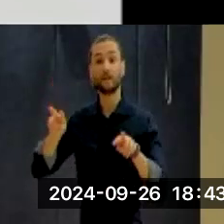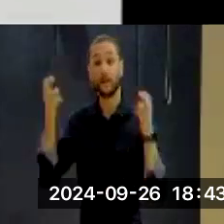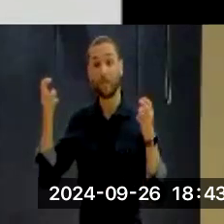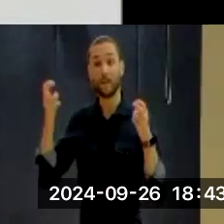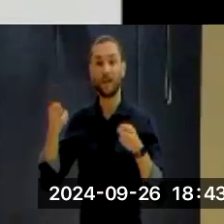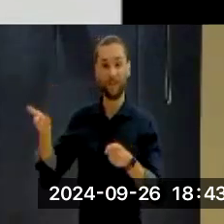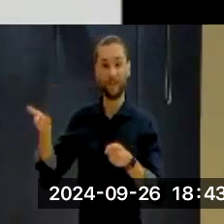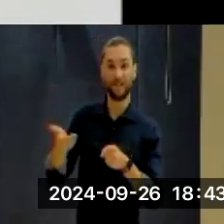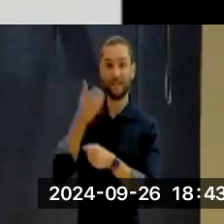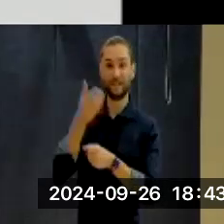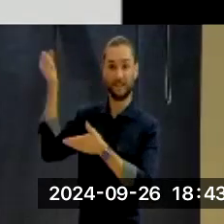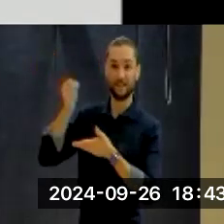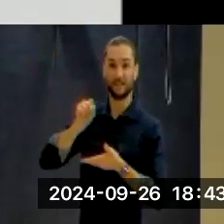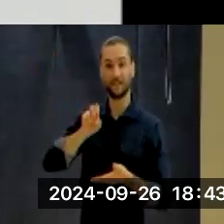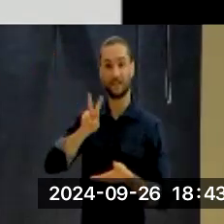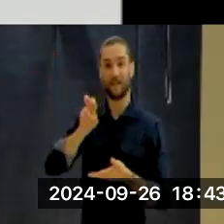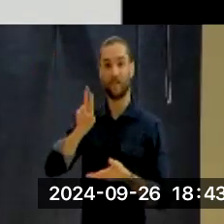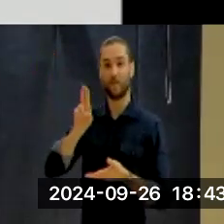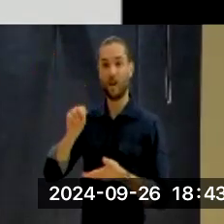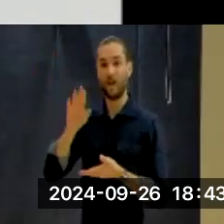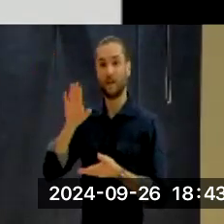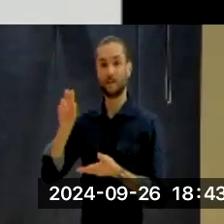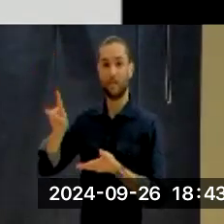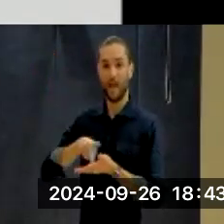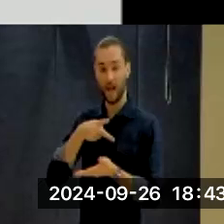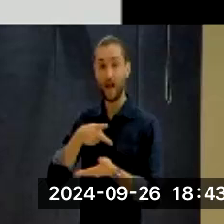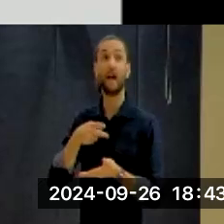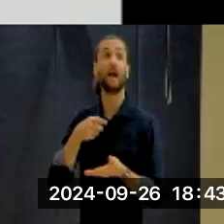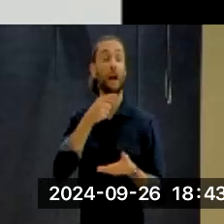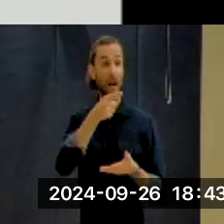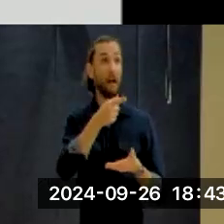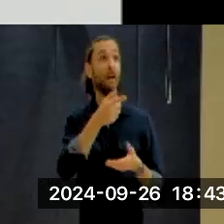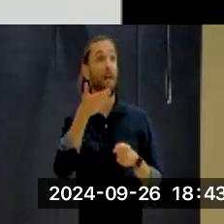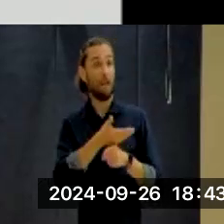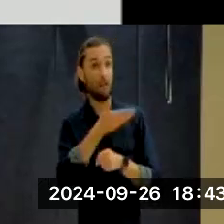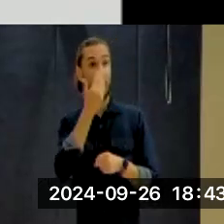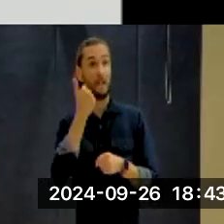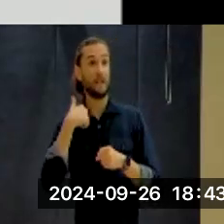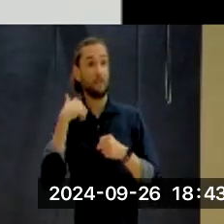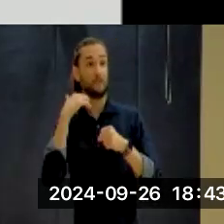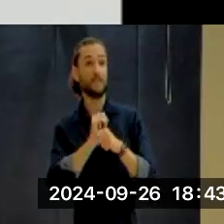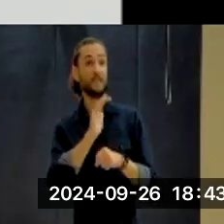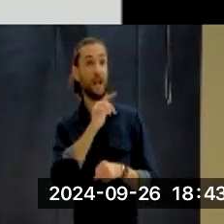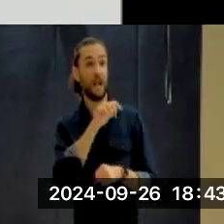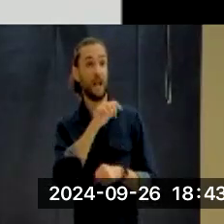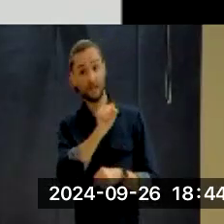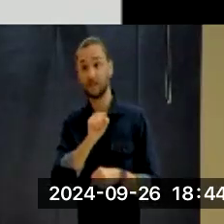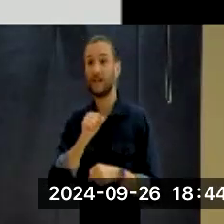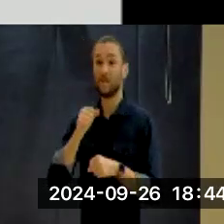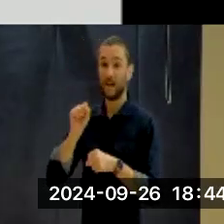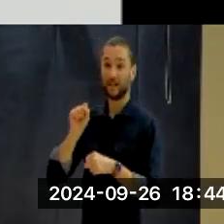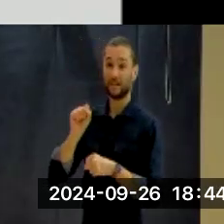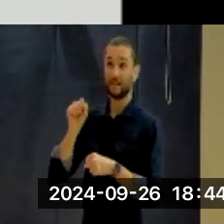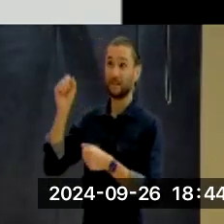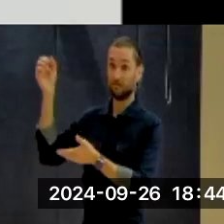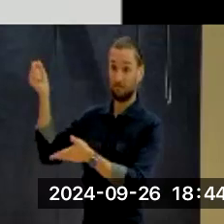like if you get laid off, but you got laid off because you're protected class, but then you sign off all your rights via severance,